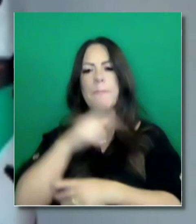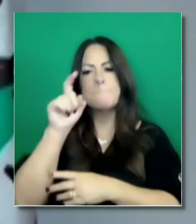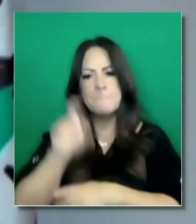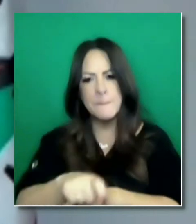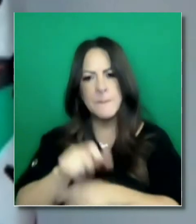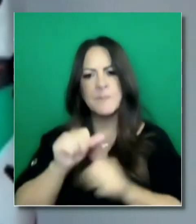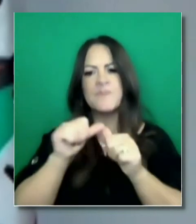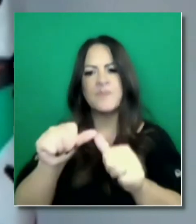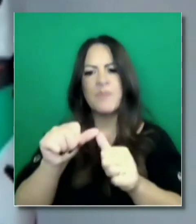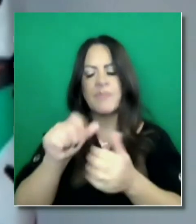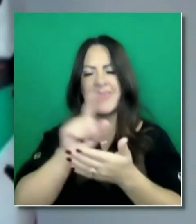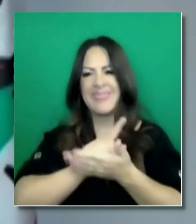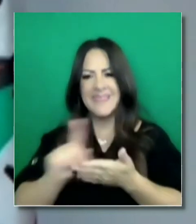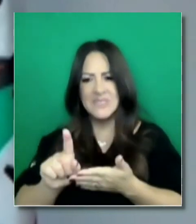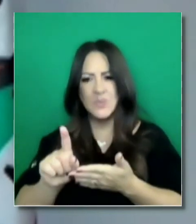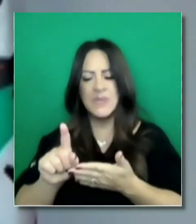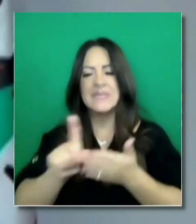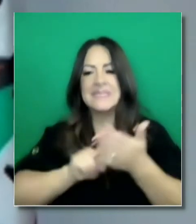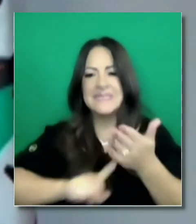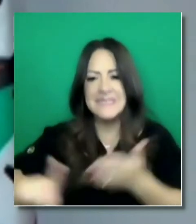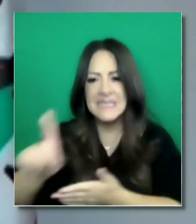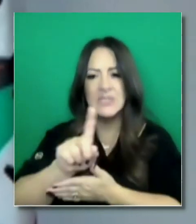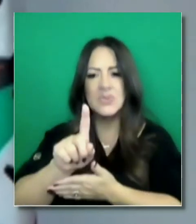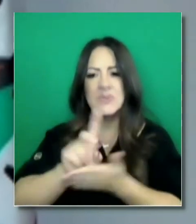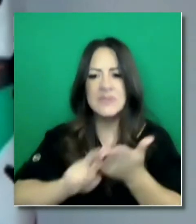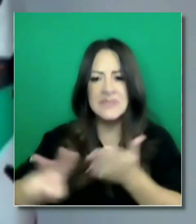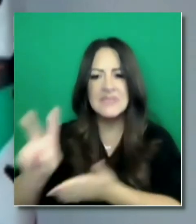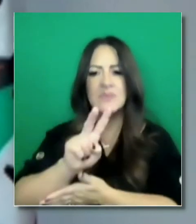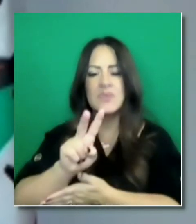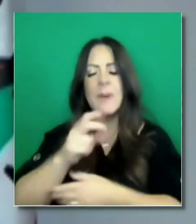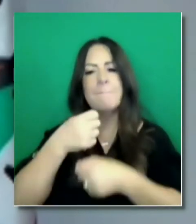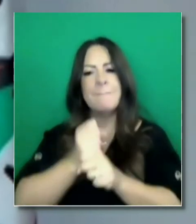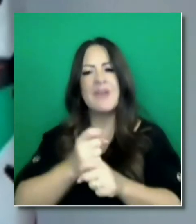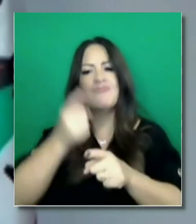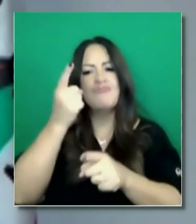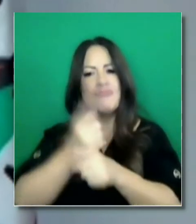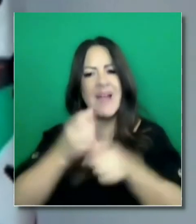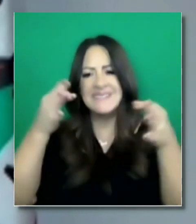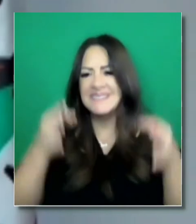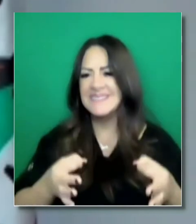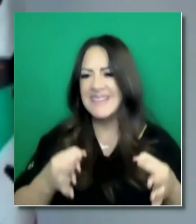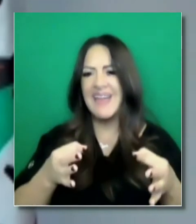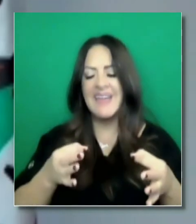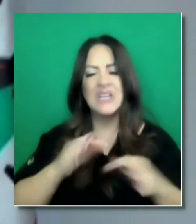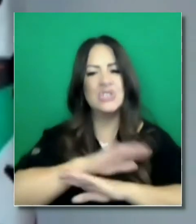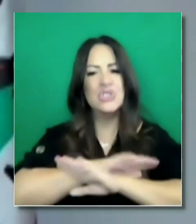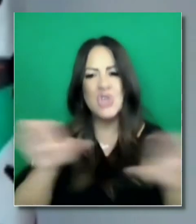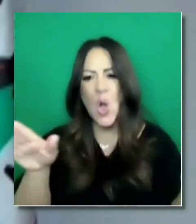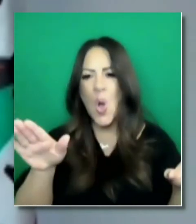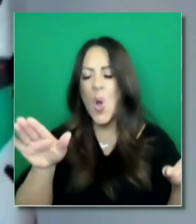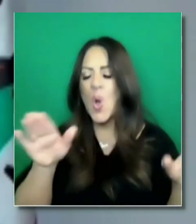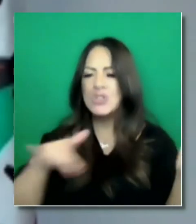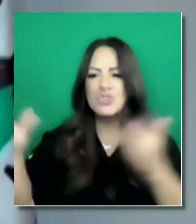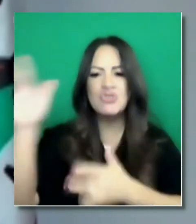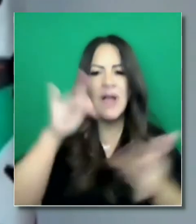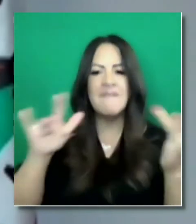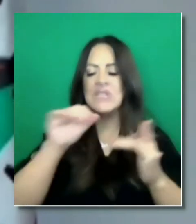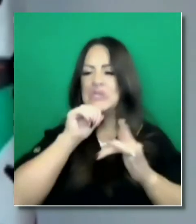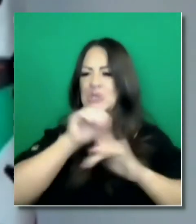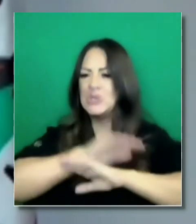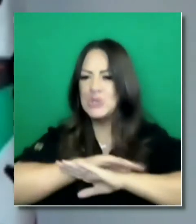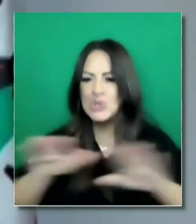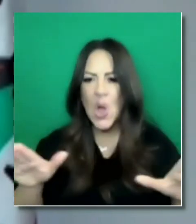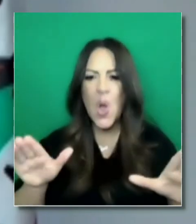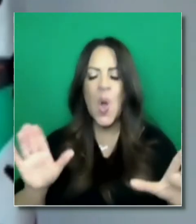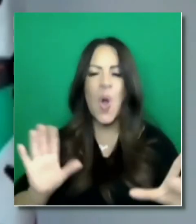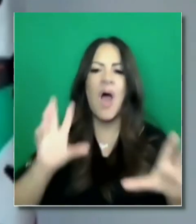week to make the decisions, decide not to mix, decide not to travel, decide to celebrate virtually